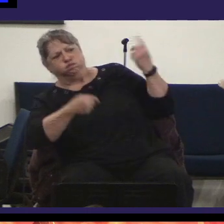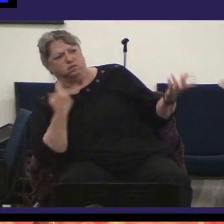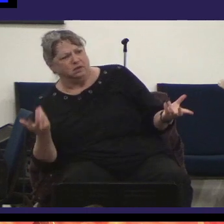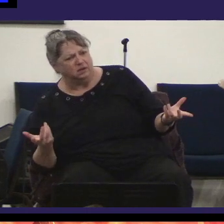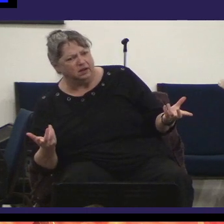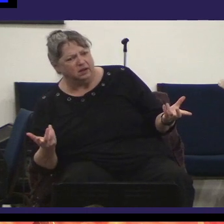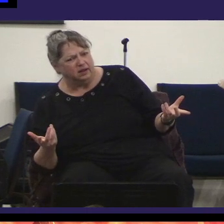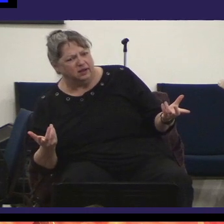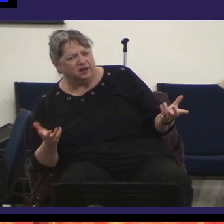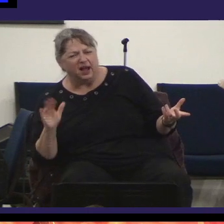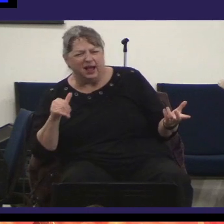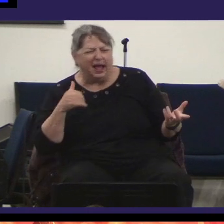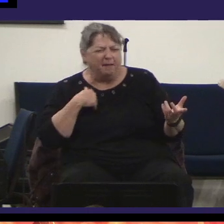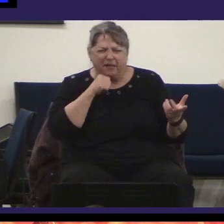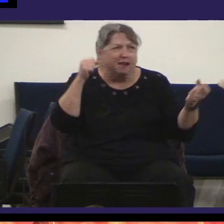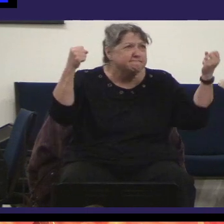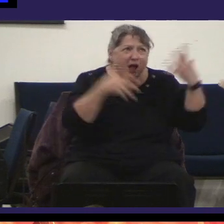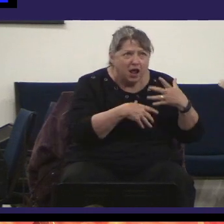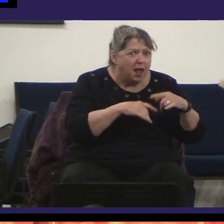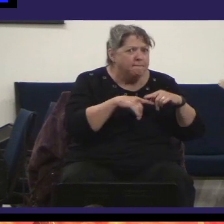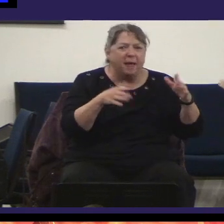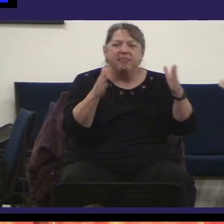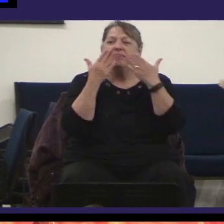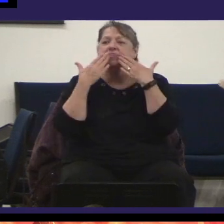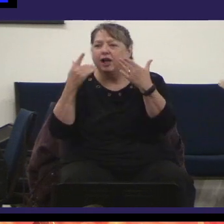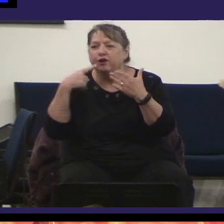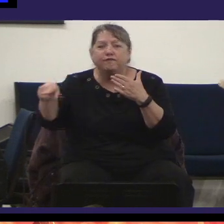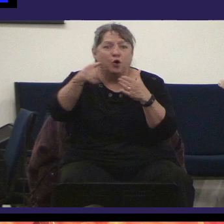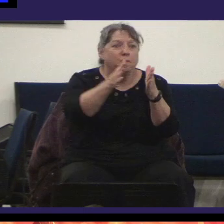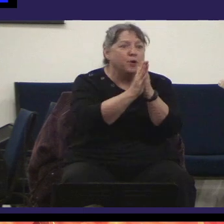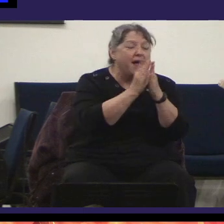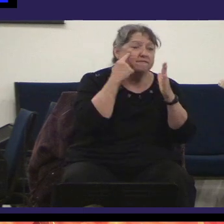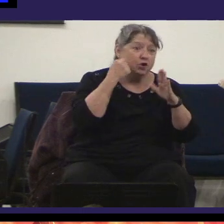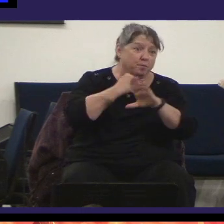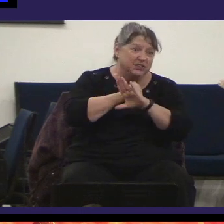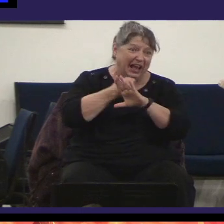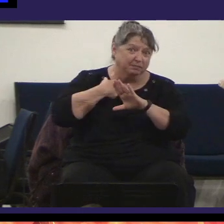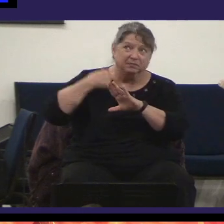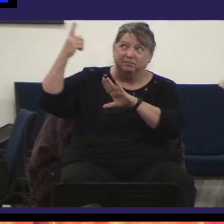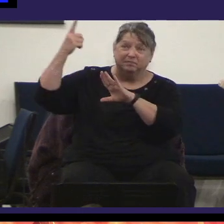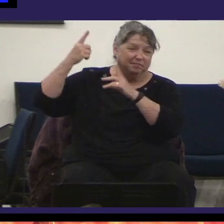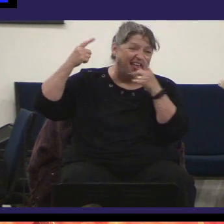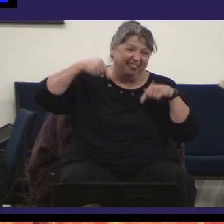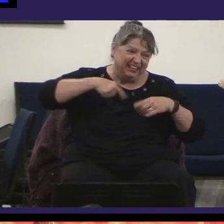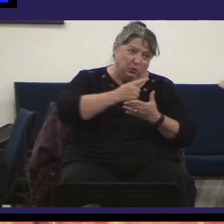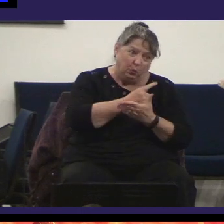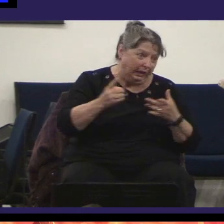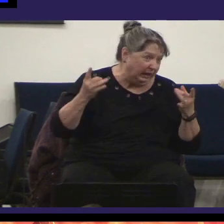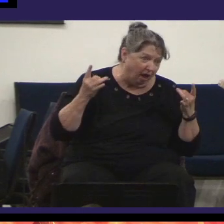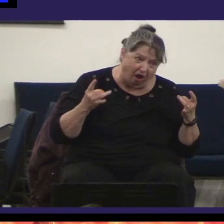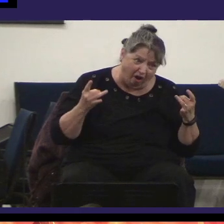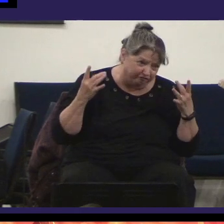that prayed, I know we're two or three come together in his name. There is he. So thank you for your prayers. It was a crazy week. Really was.